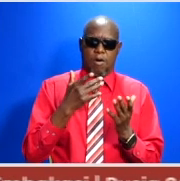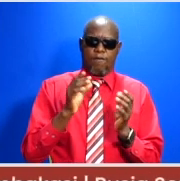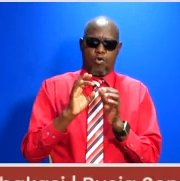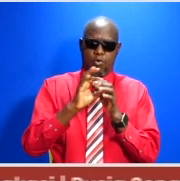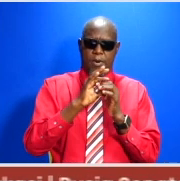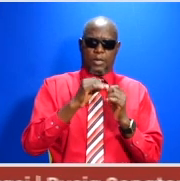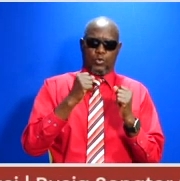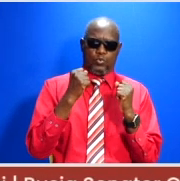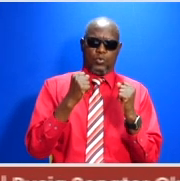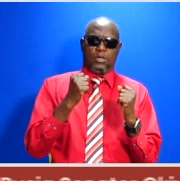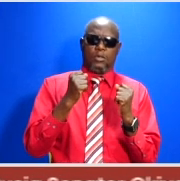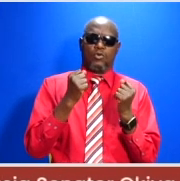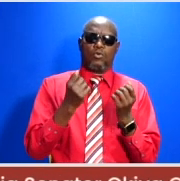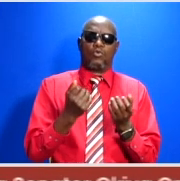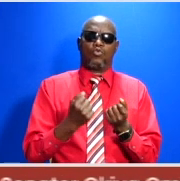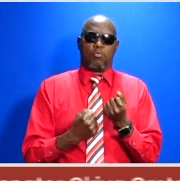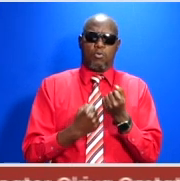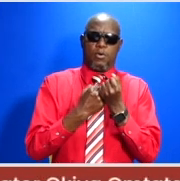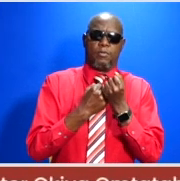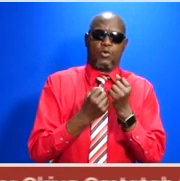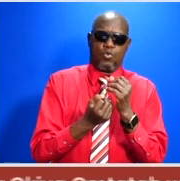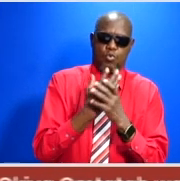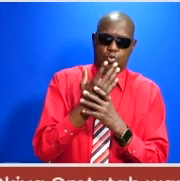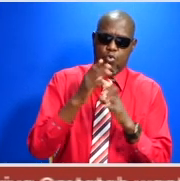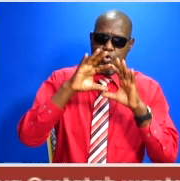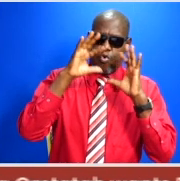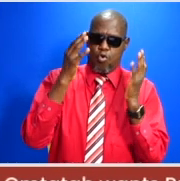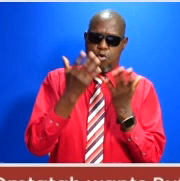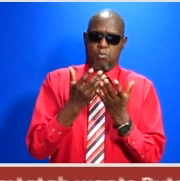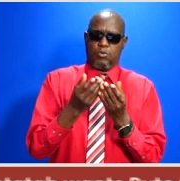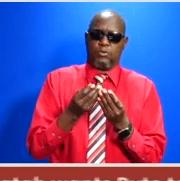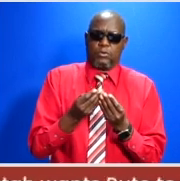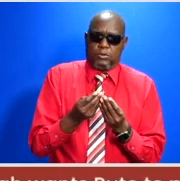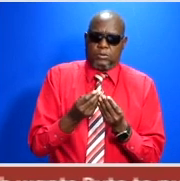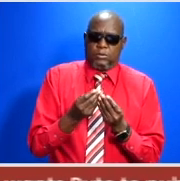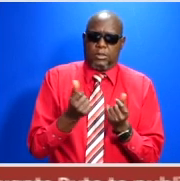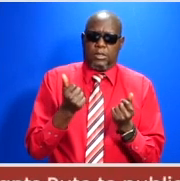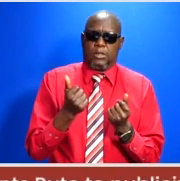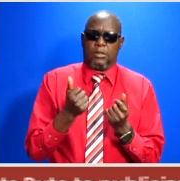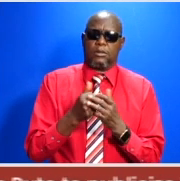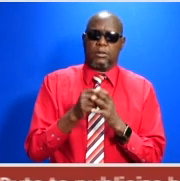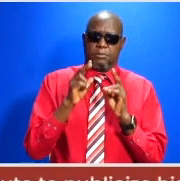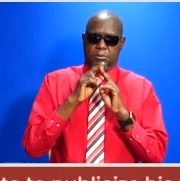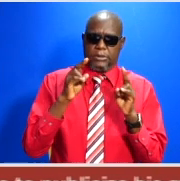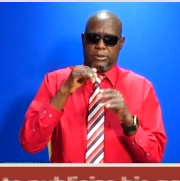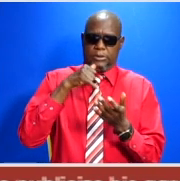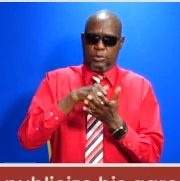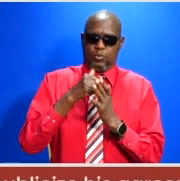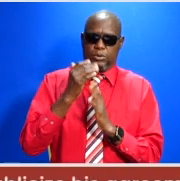strengths to promote mutual growth, address global challenges, and enhance solidarity for peace and security.